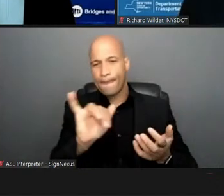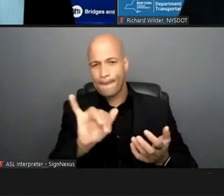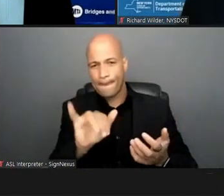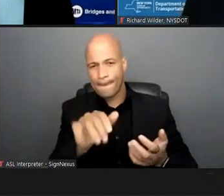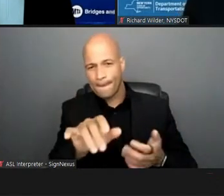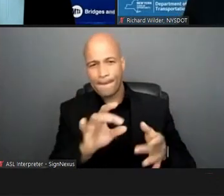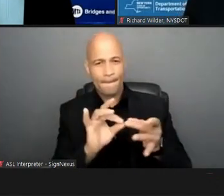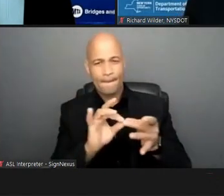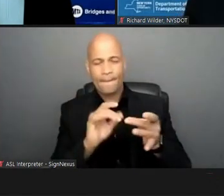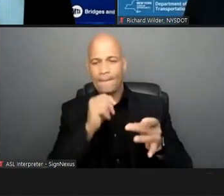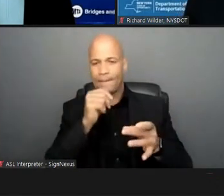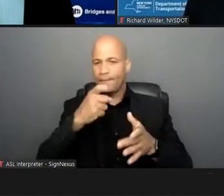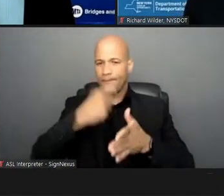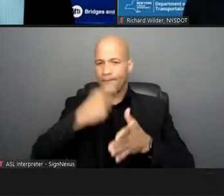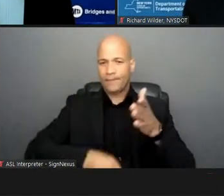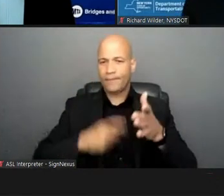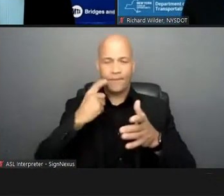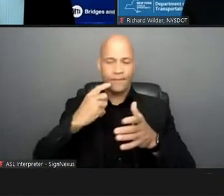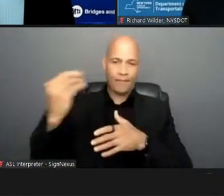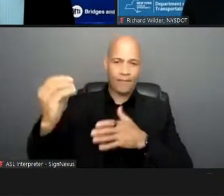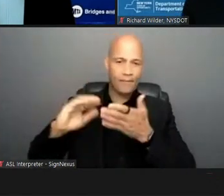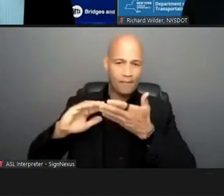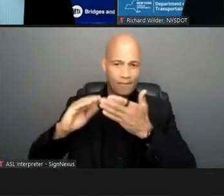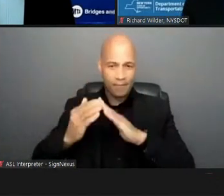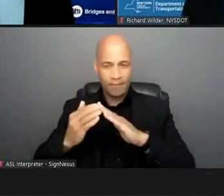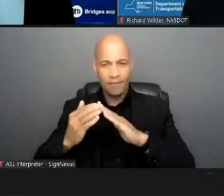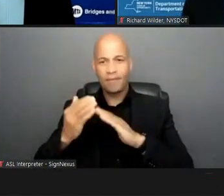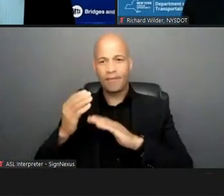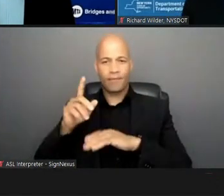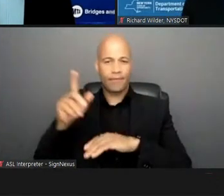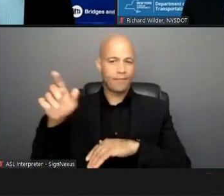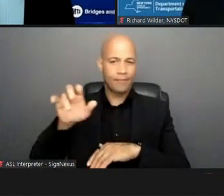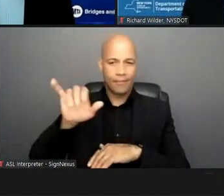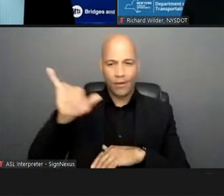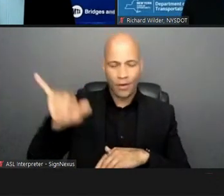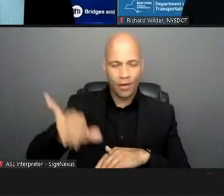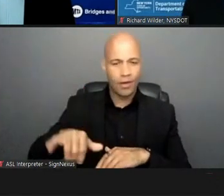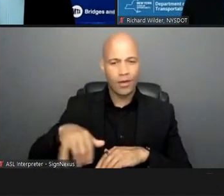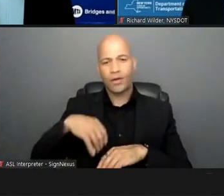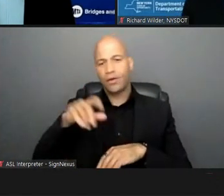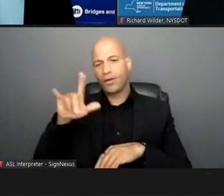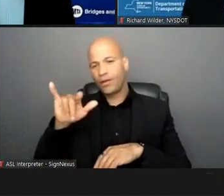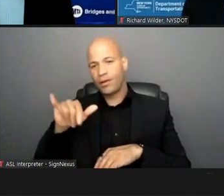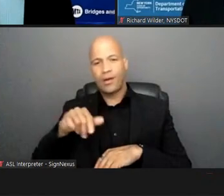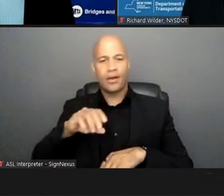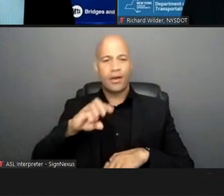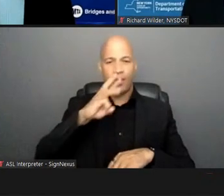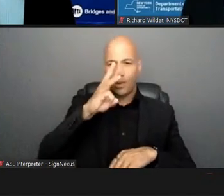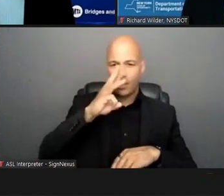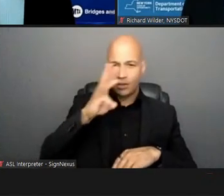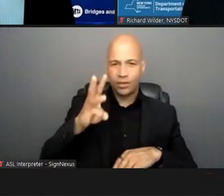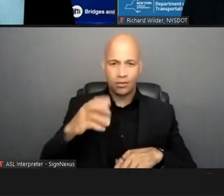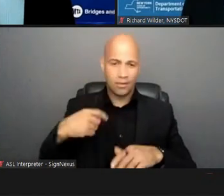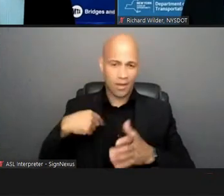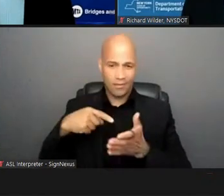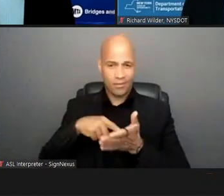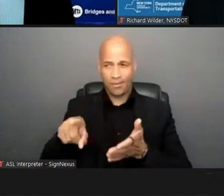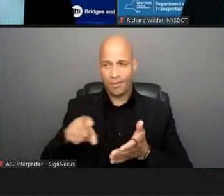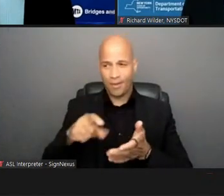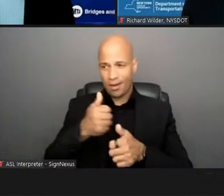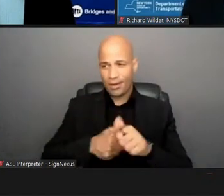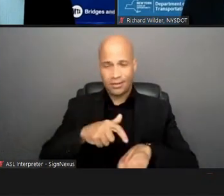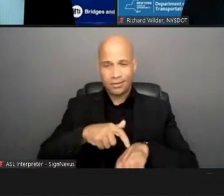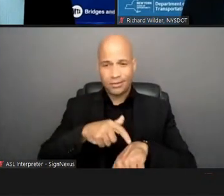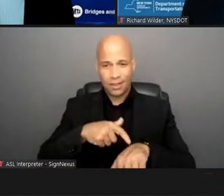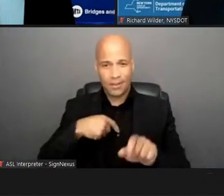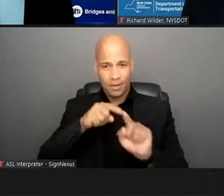they should not be charged for driving out of town um into Yonkers or Westchester into Long Island um I have to pay the fare every time I would like to go to